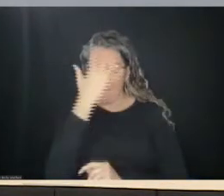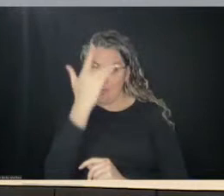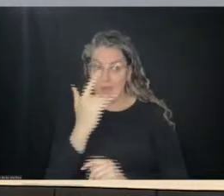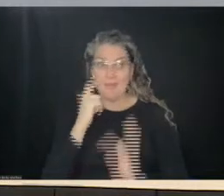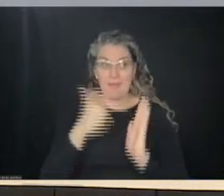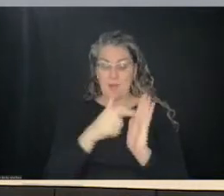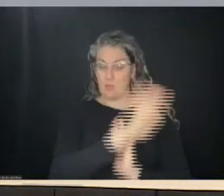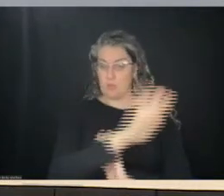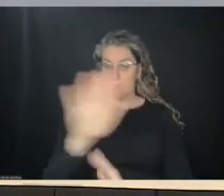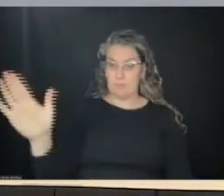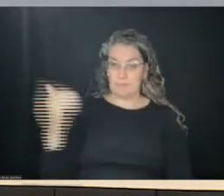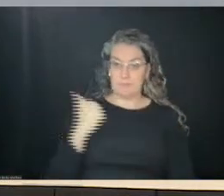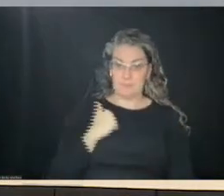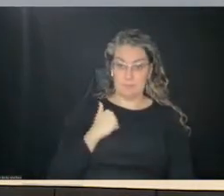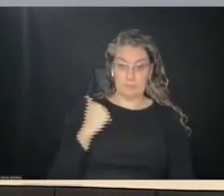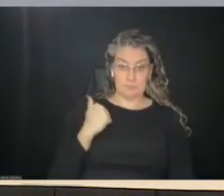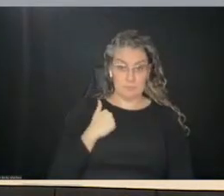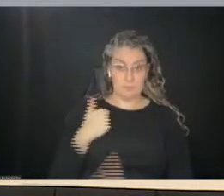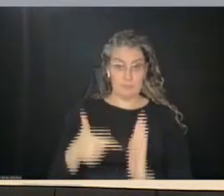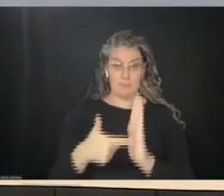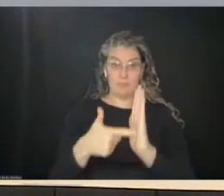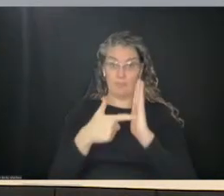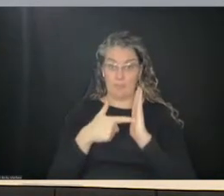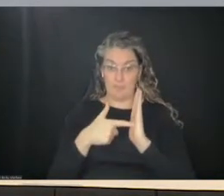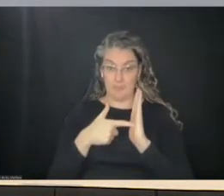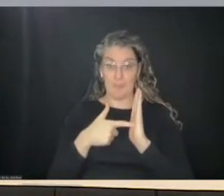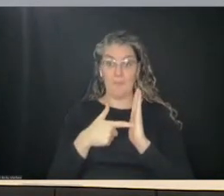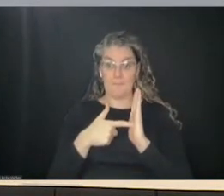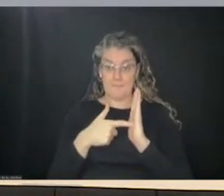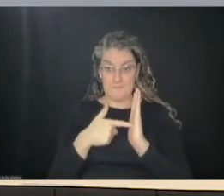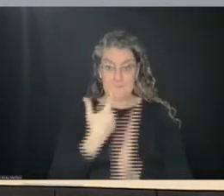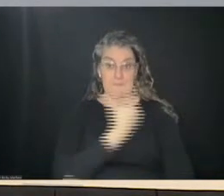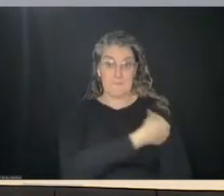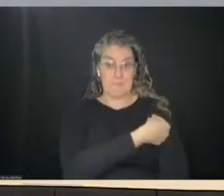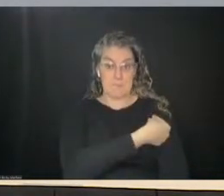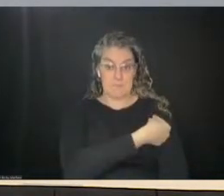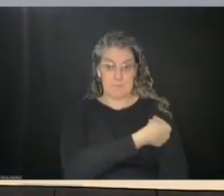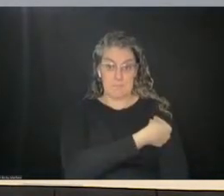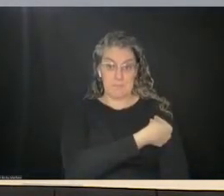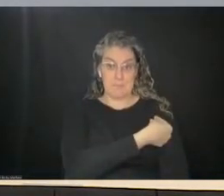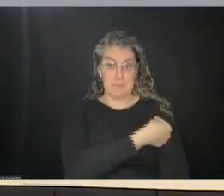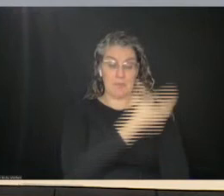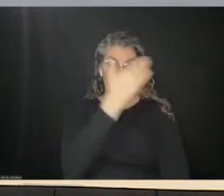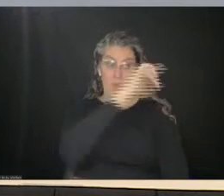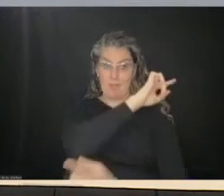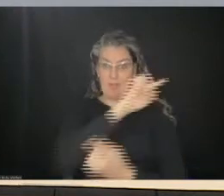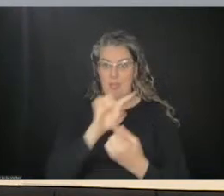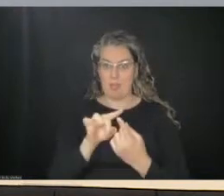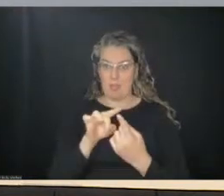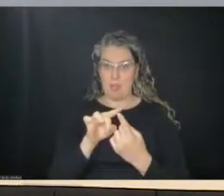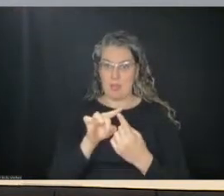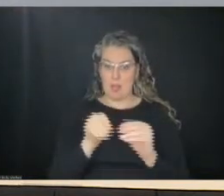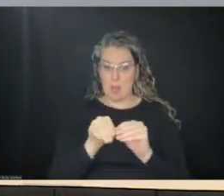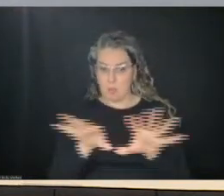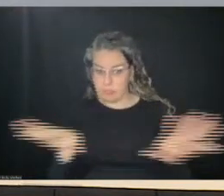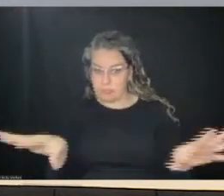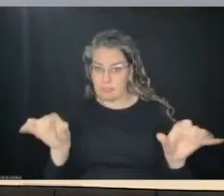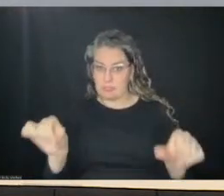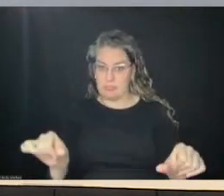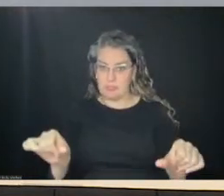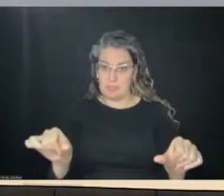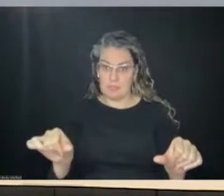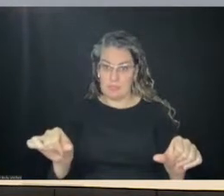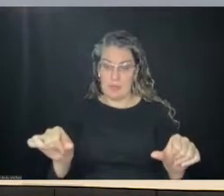We know that transmission of COVID-19 is decreased when individuals are vaccinated. Immunized people are less likely